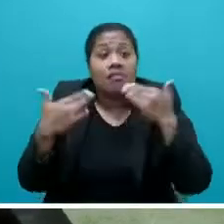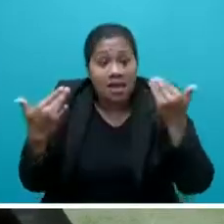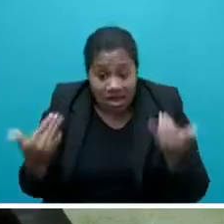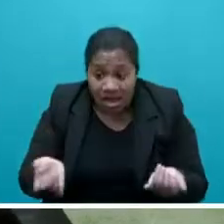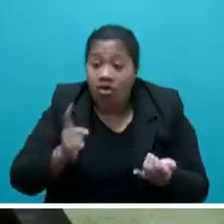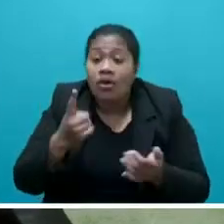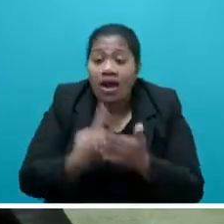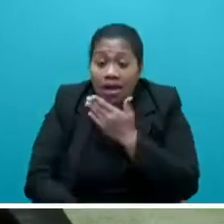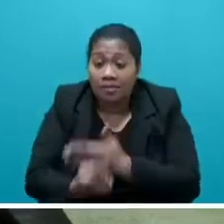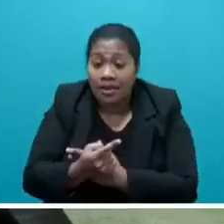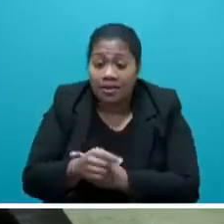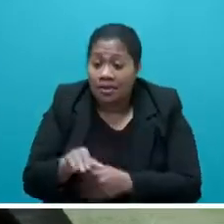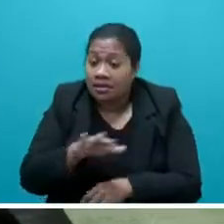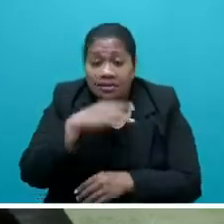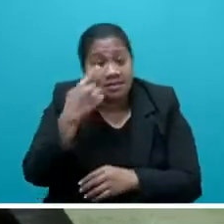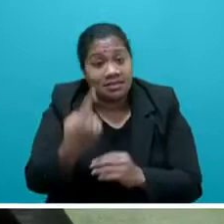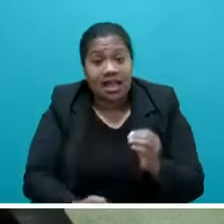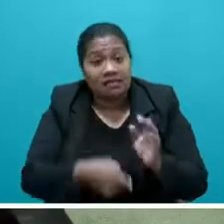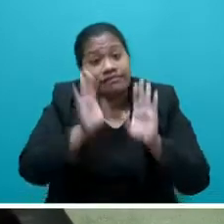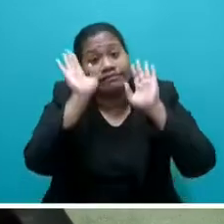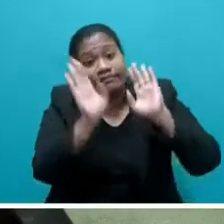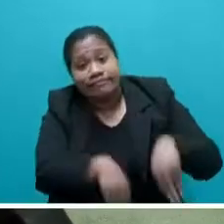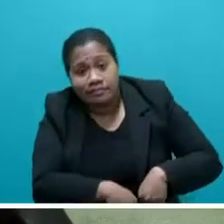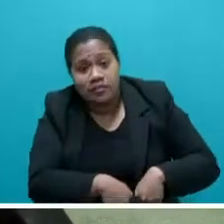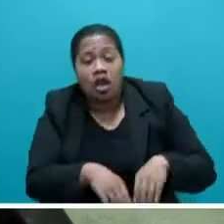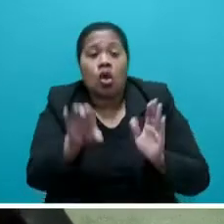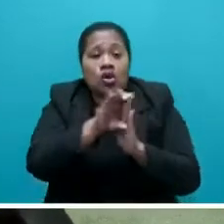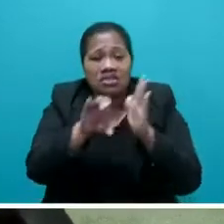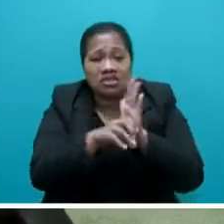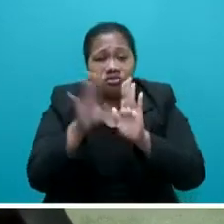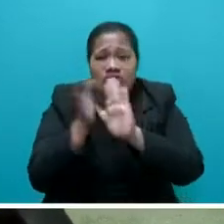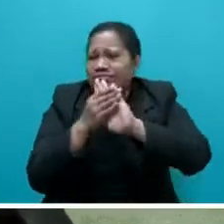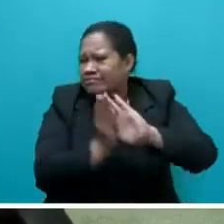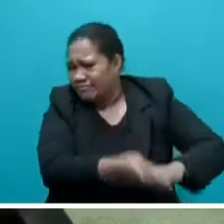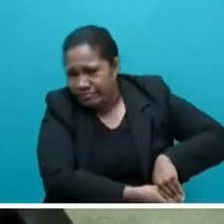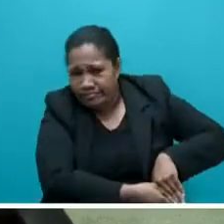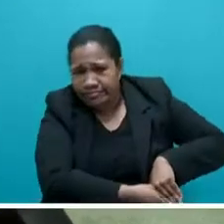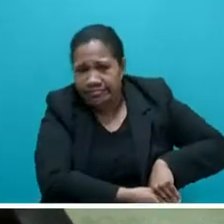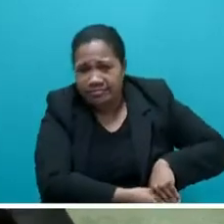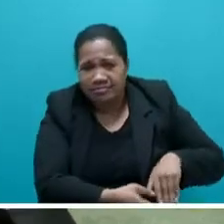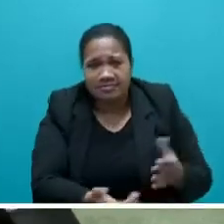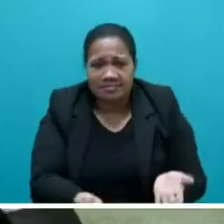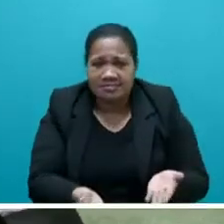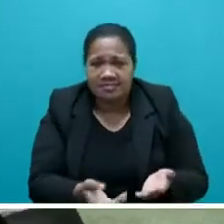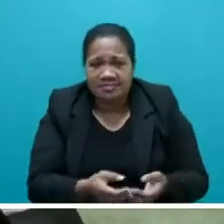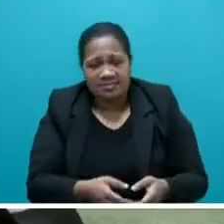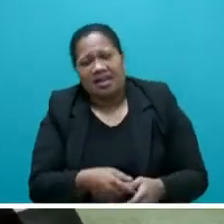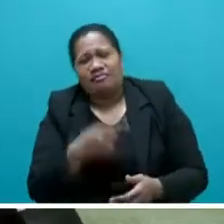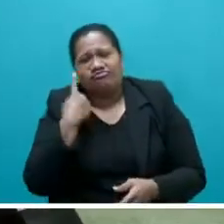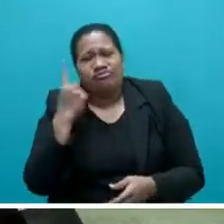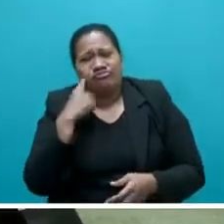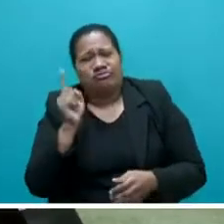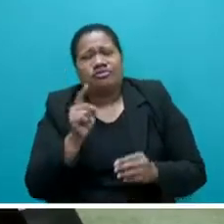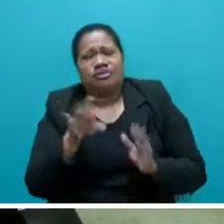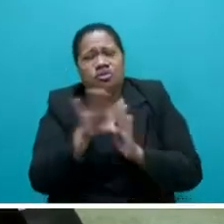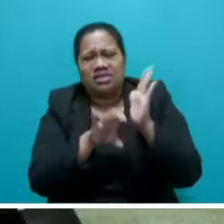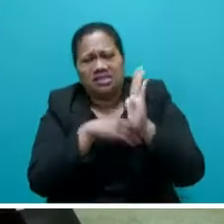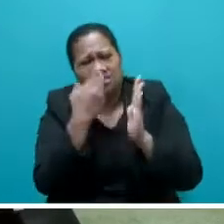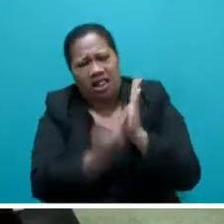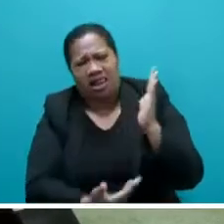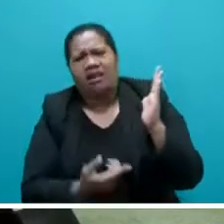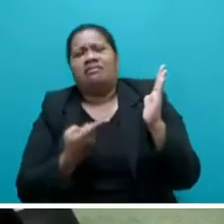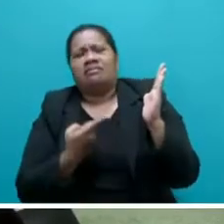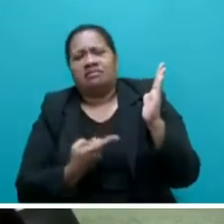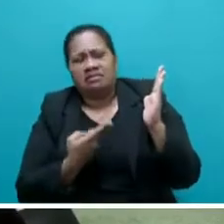Constitution. That's the level of hypocrisy that we see, Mr. Speaker, sir. How can you, Mr.